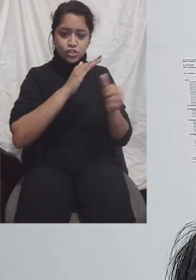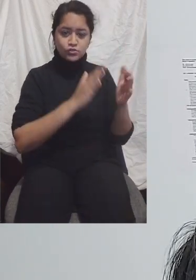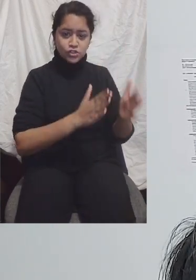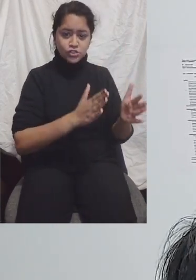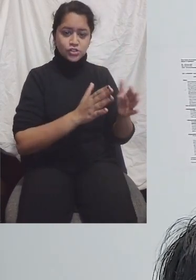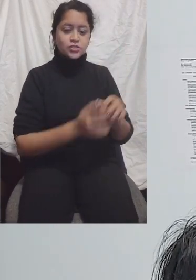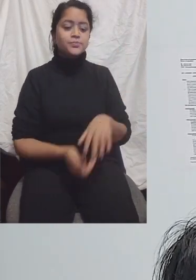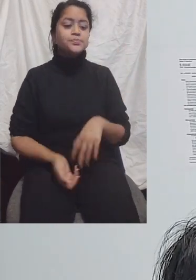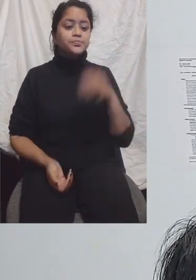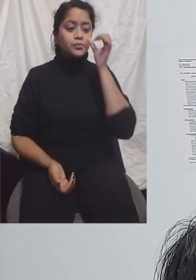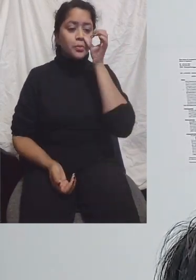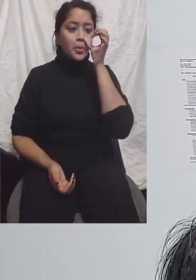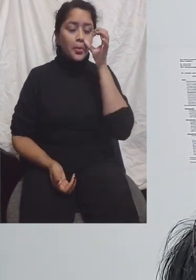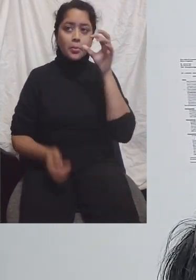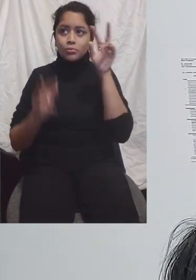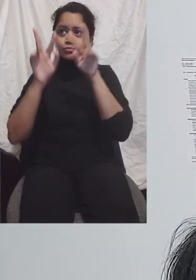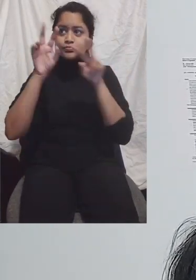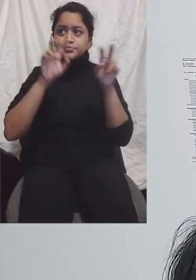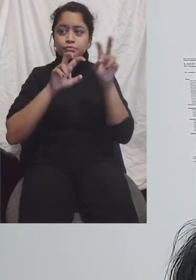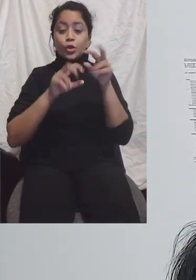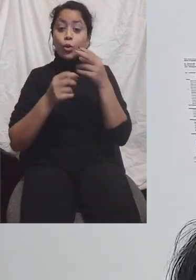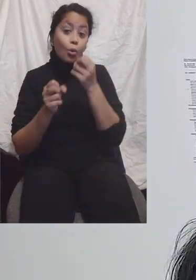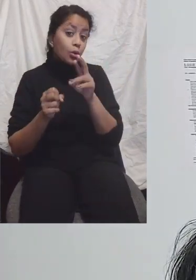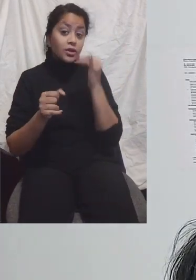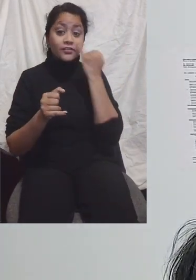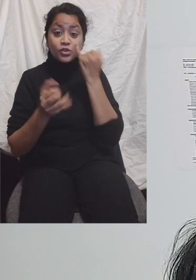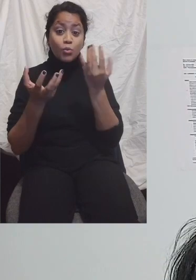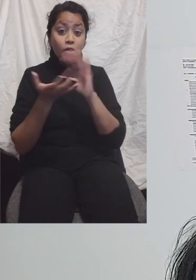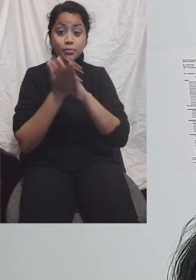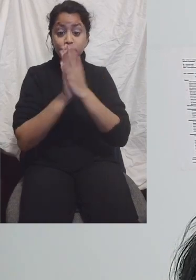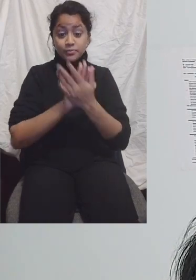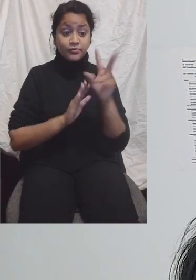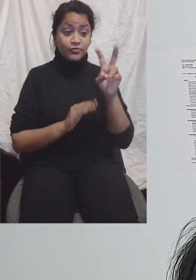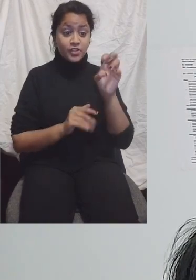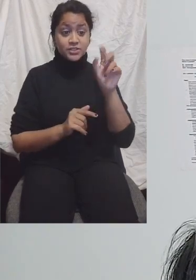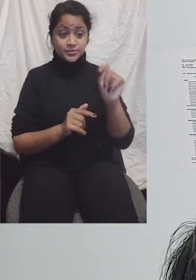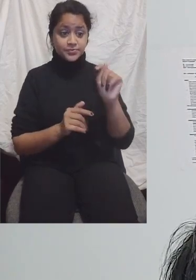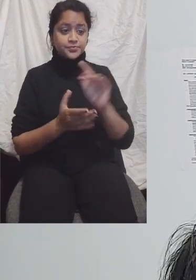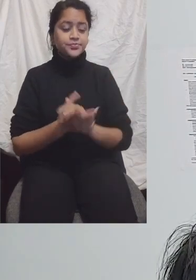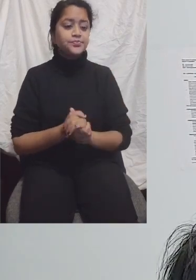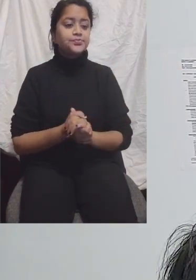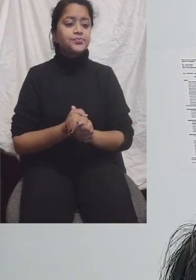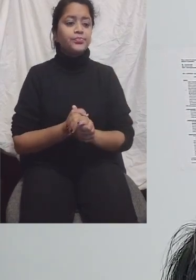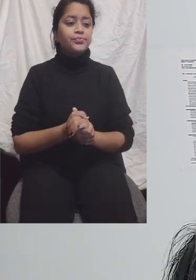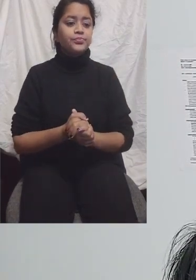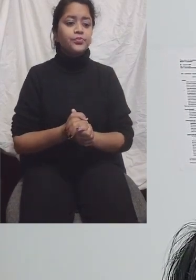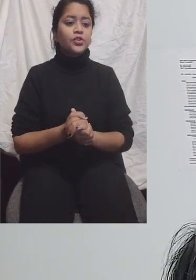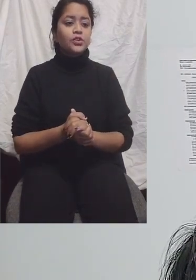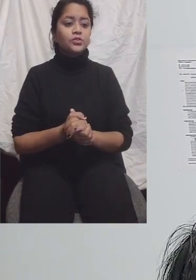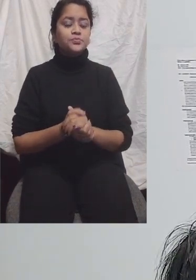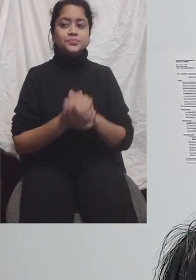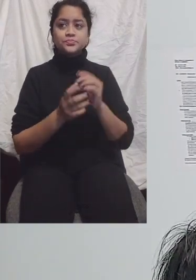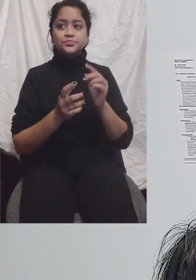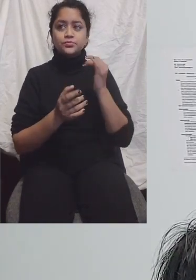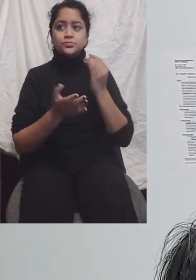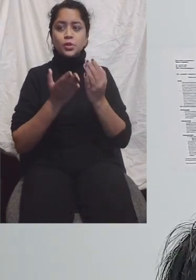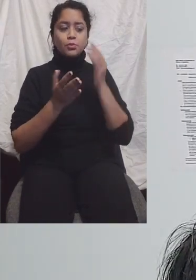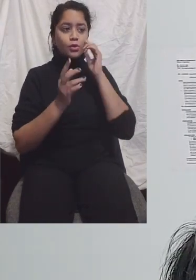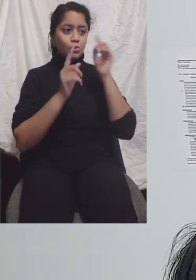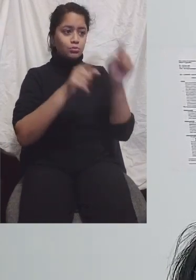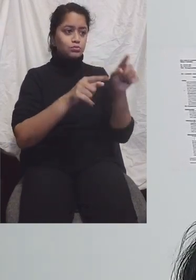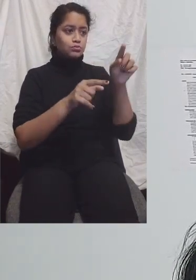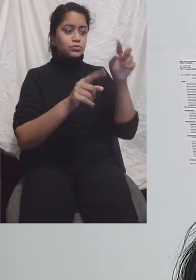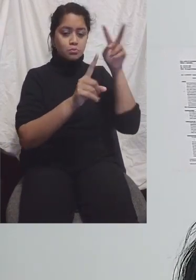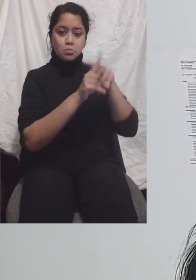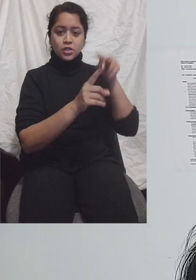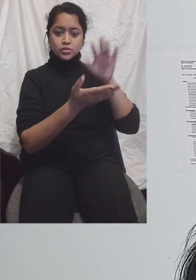for shadowing experiences. So basically you get to go in with the vet, see what, you know, the profession is all about. Because